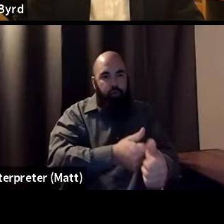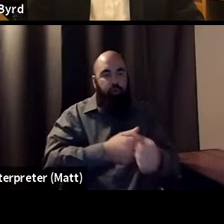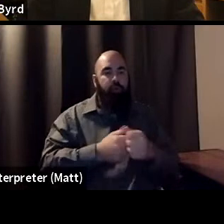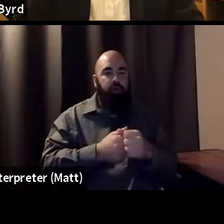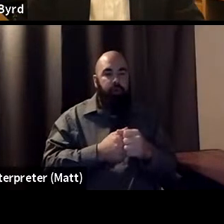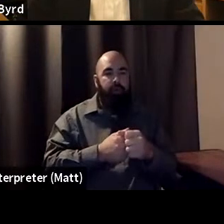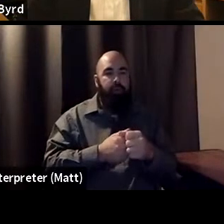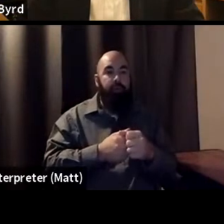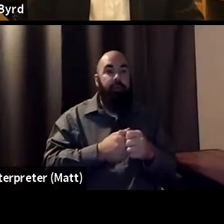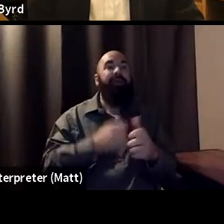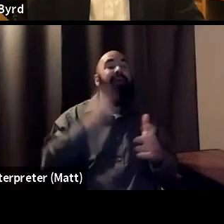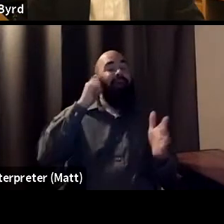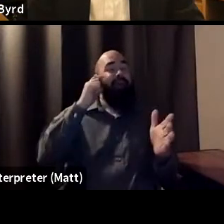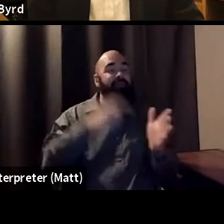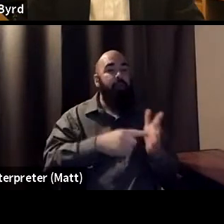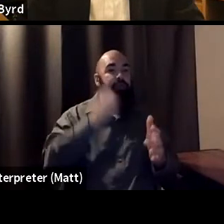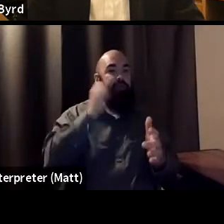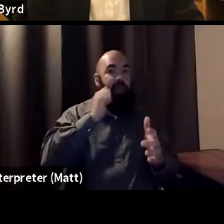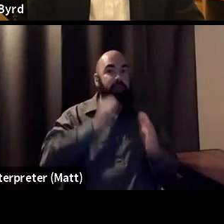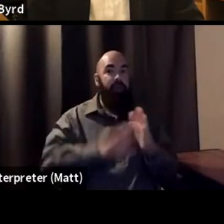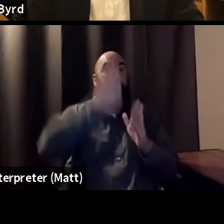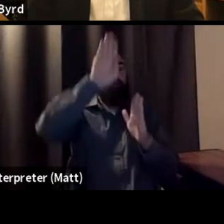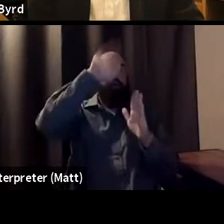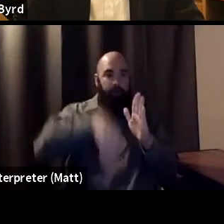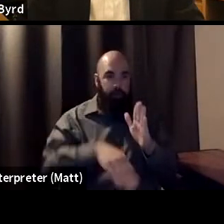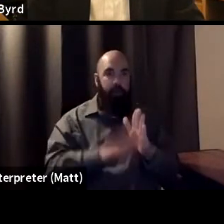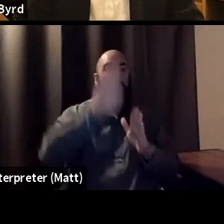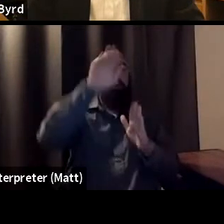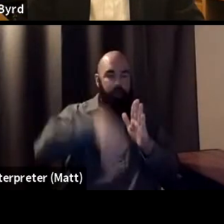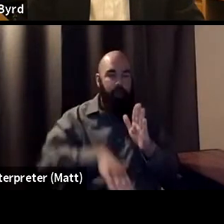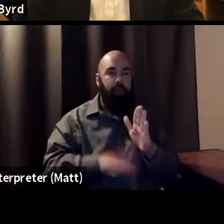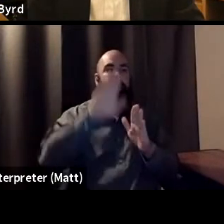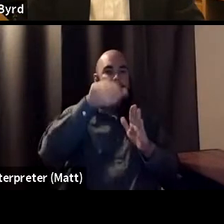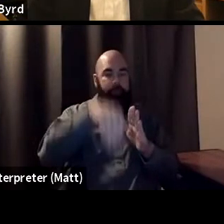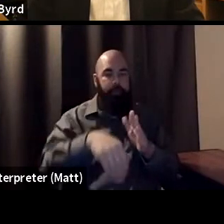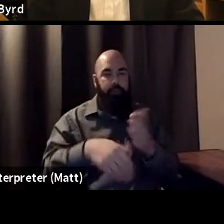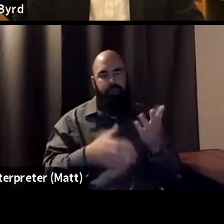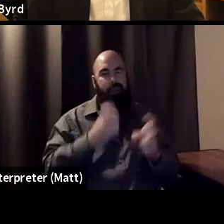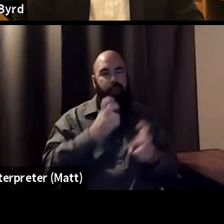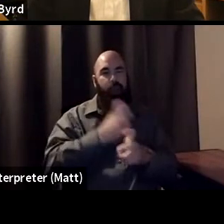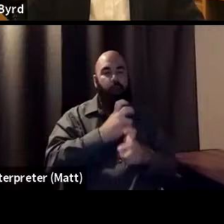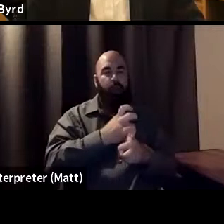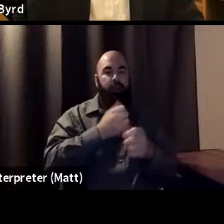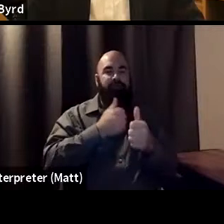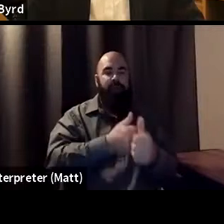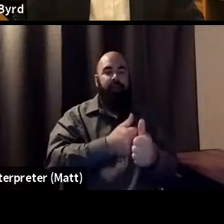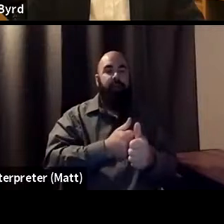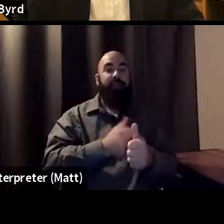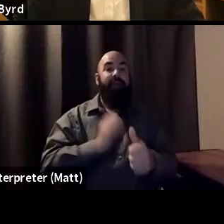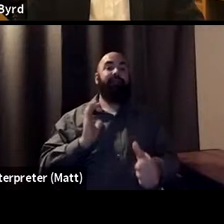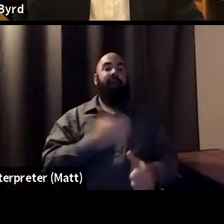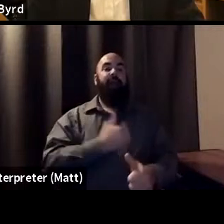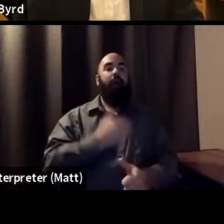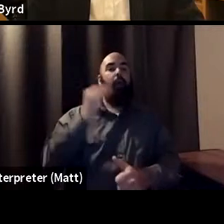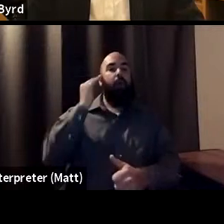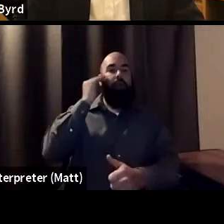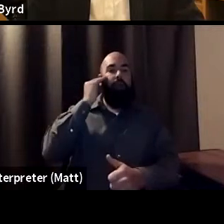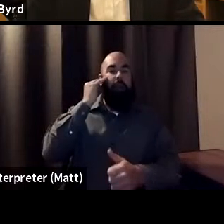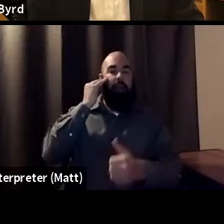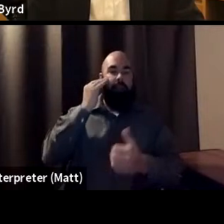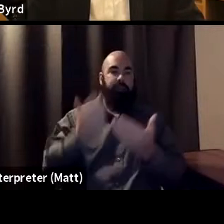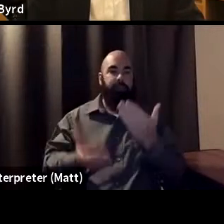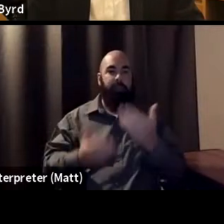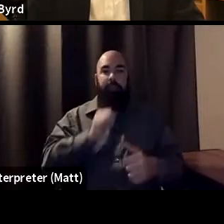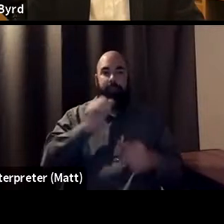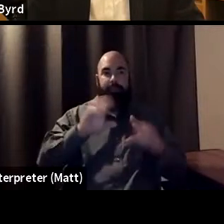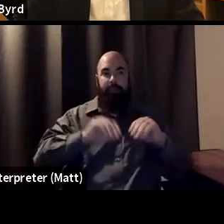function of many factors that we have knowledge of within the health district that may not be apparent to